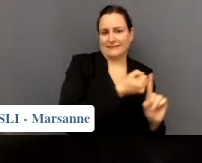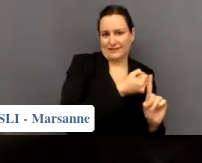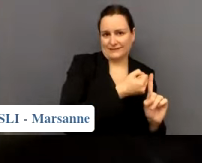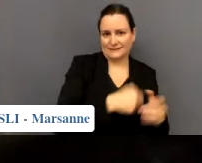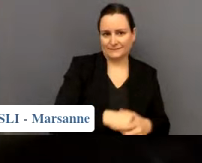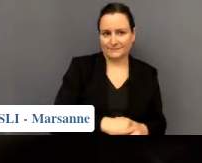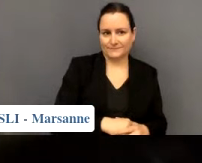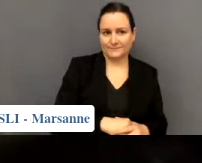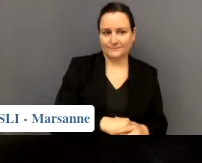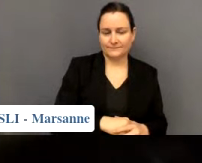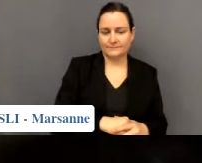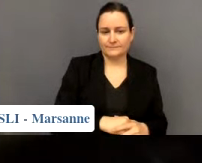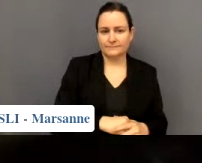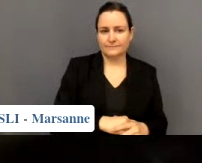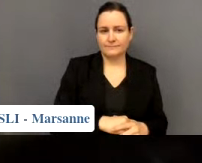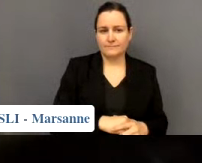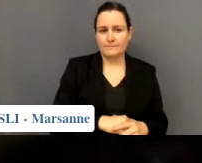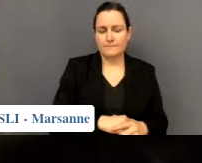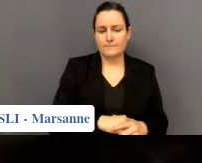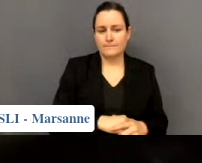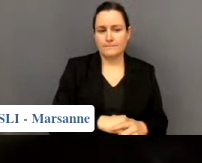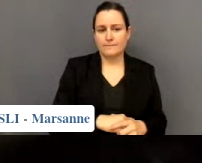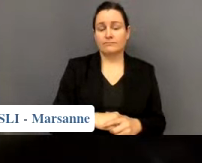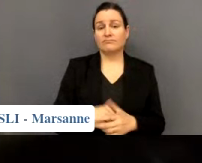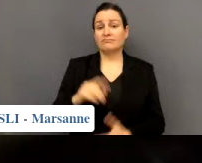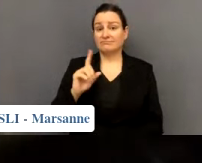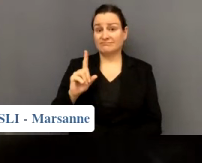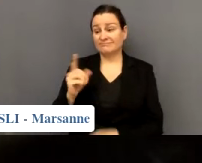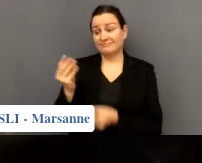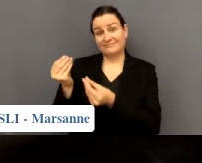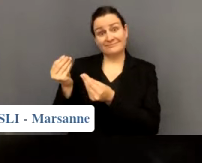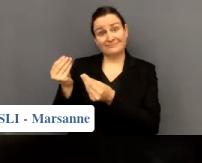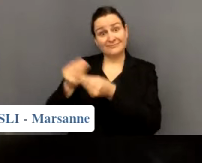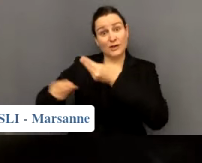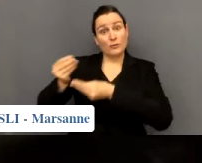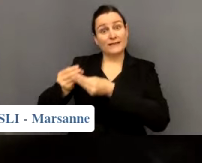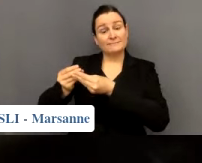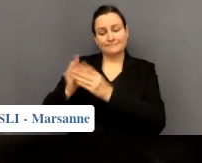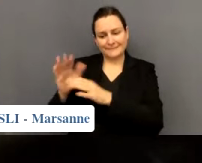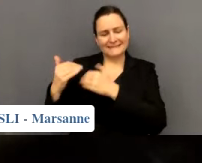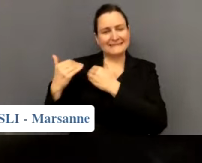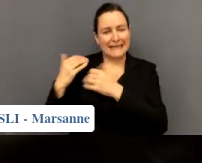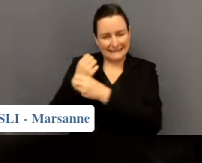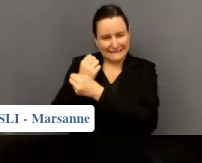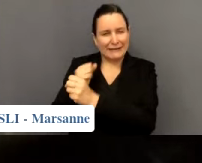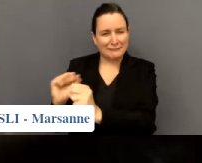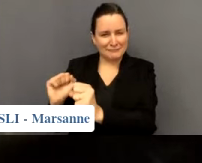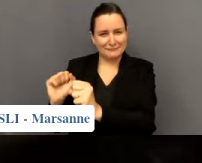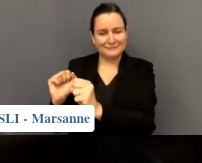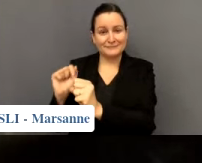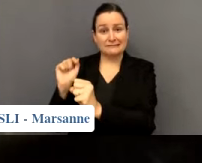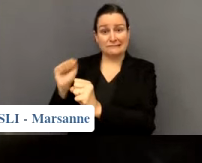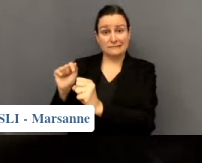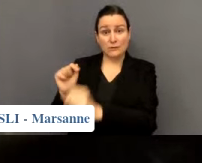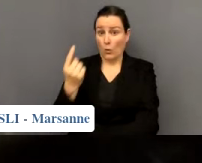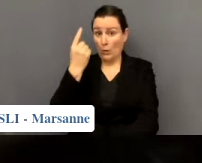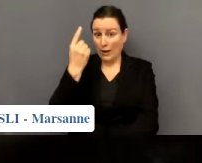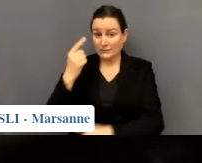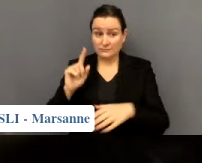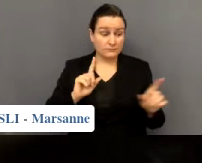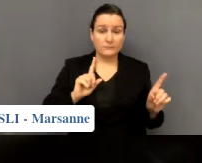that the relationship between economic security and safety isn't straightforward. Taken together, the research canvas